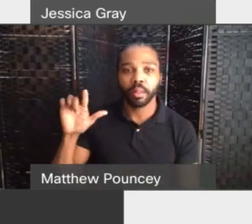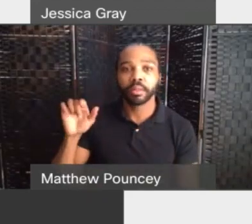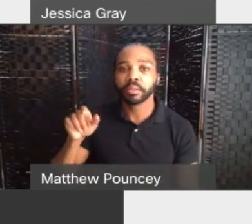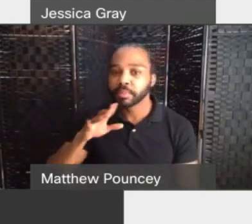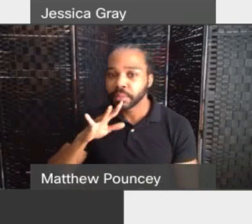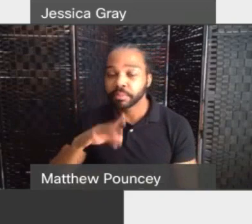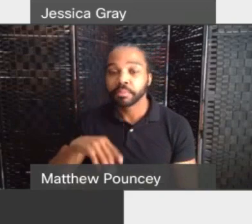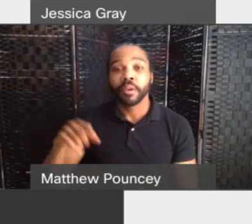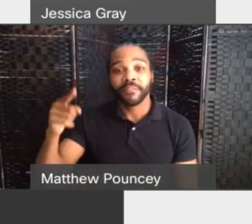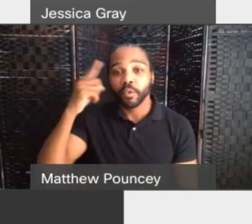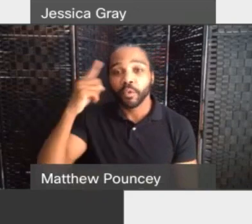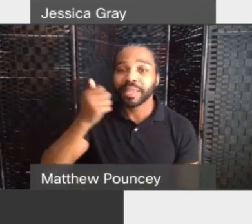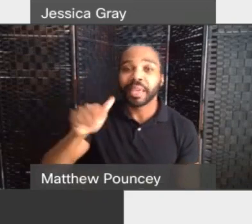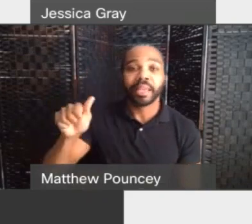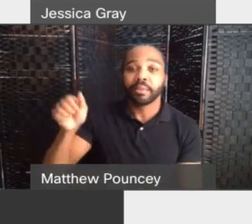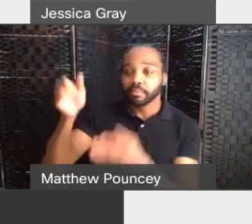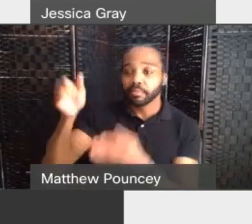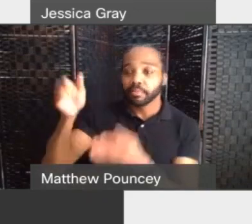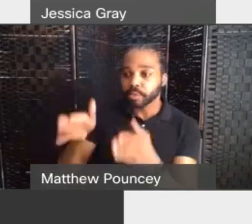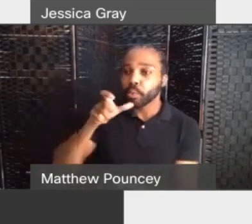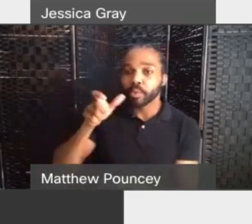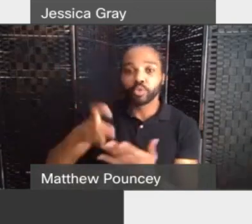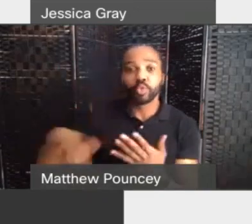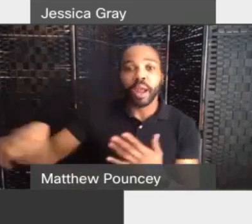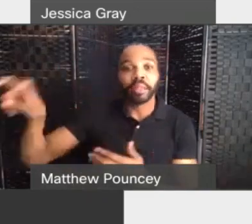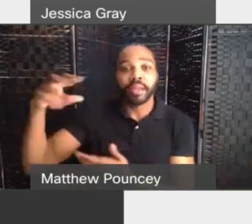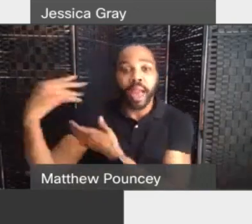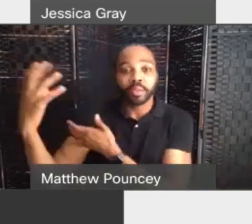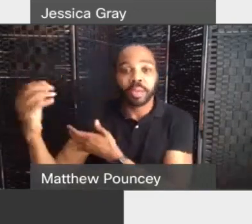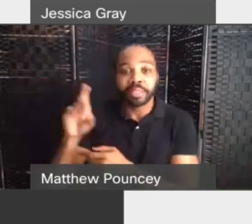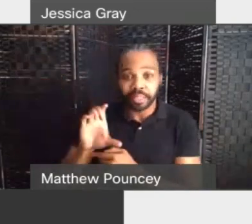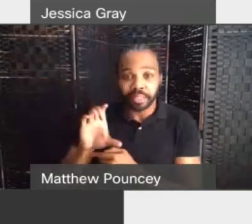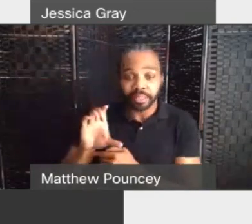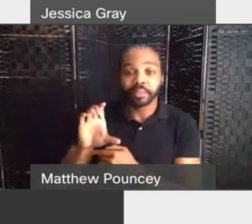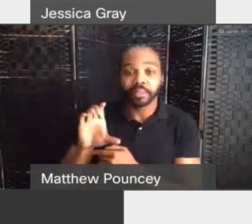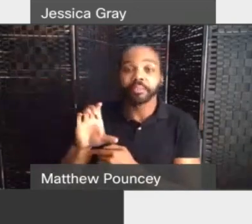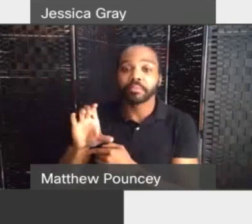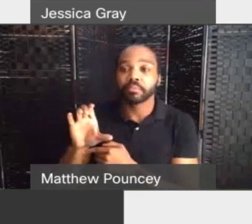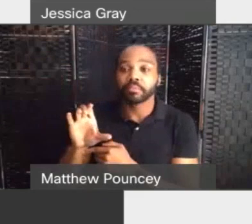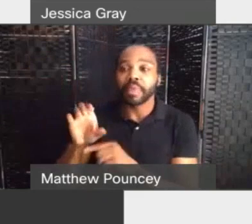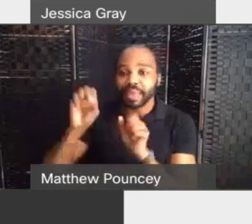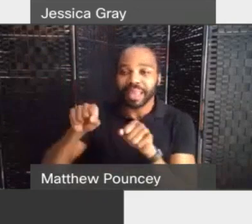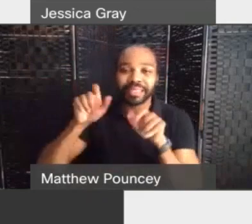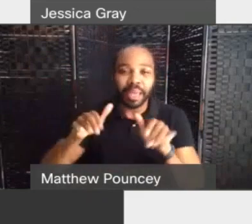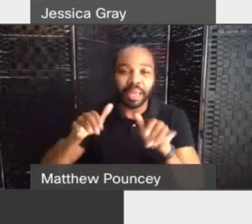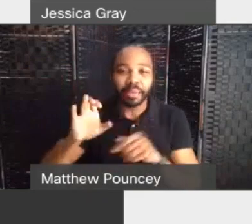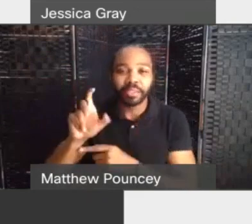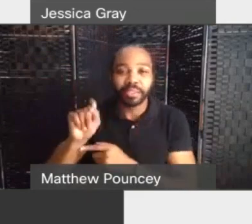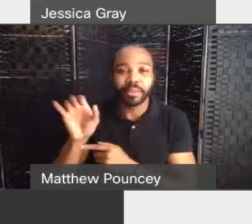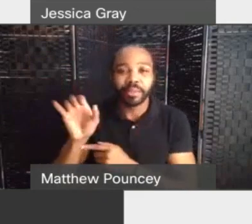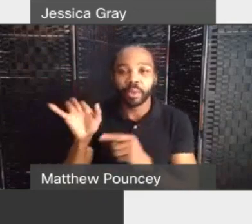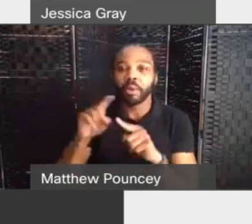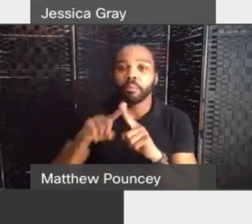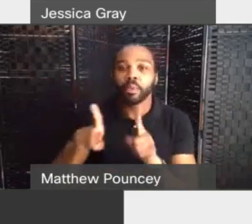any individual that is traveling outside of DC, I can put it in the chat, but the